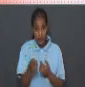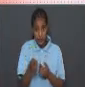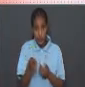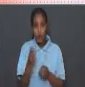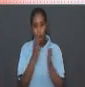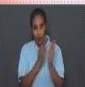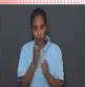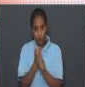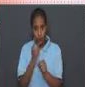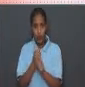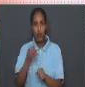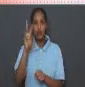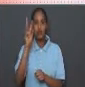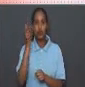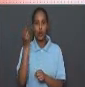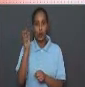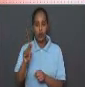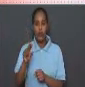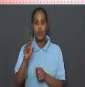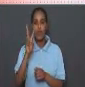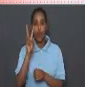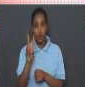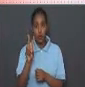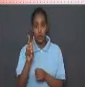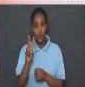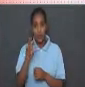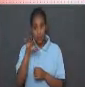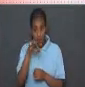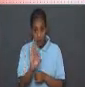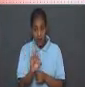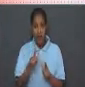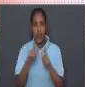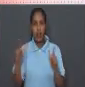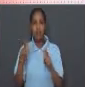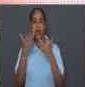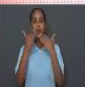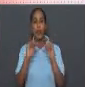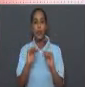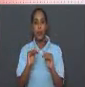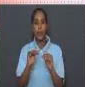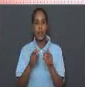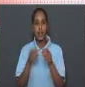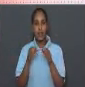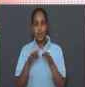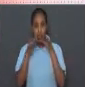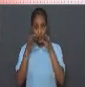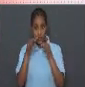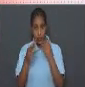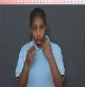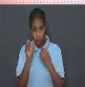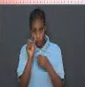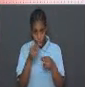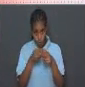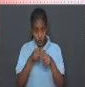produces 12 volts and can deliver a large amount of current in a short amount